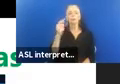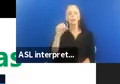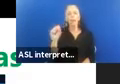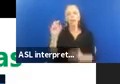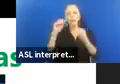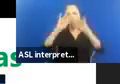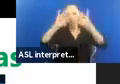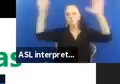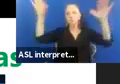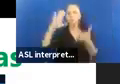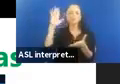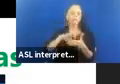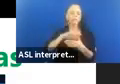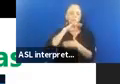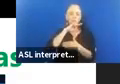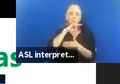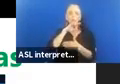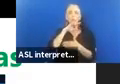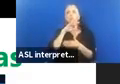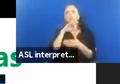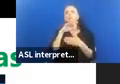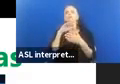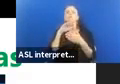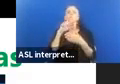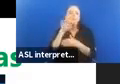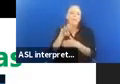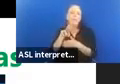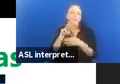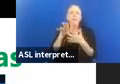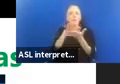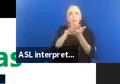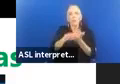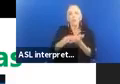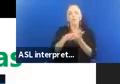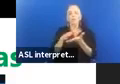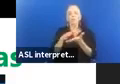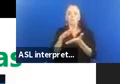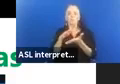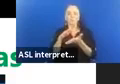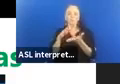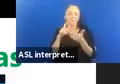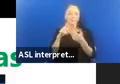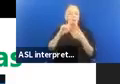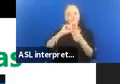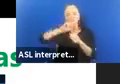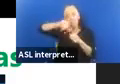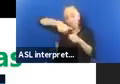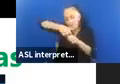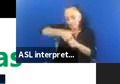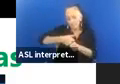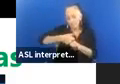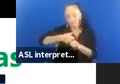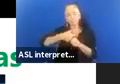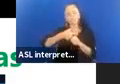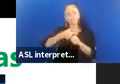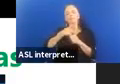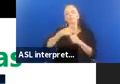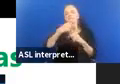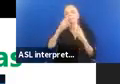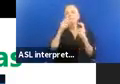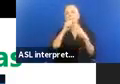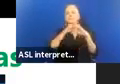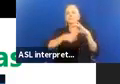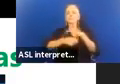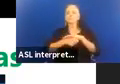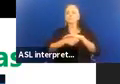that that there's actually a whole hidden, like